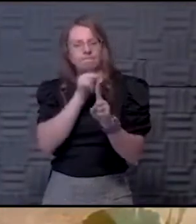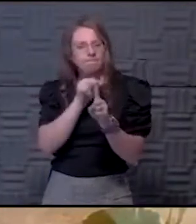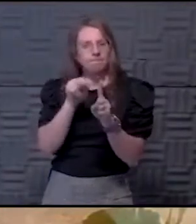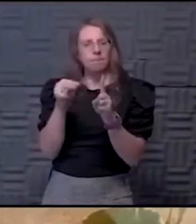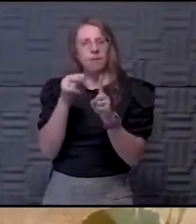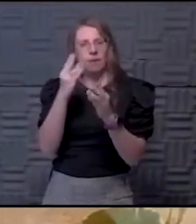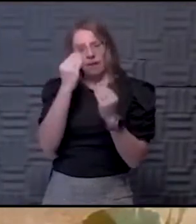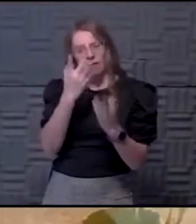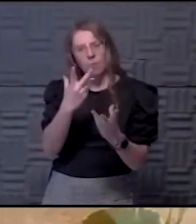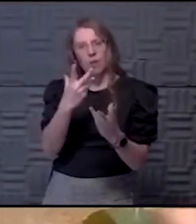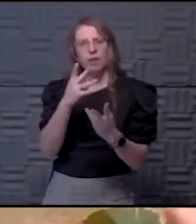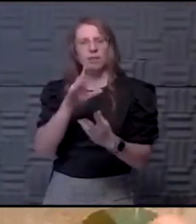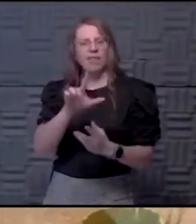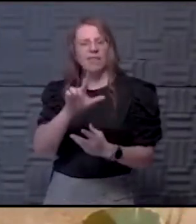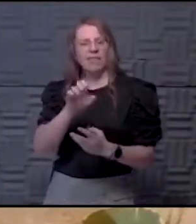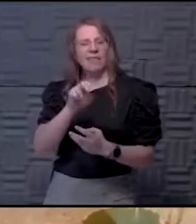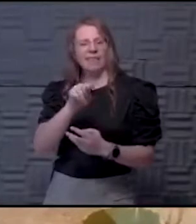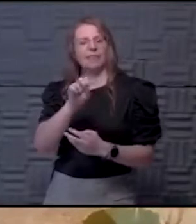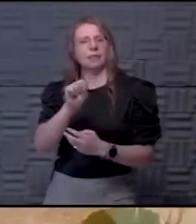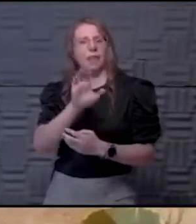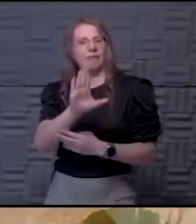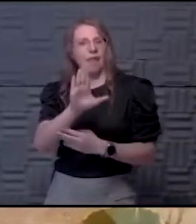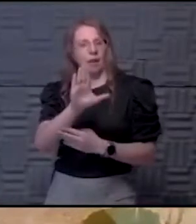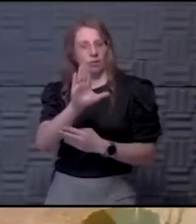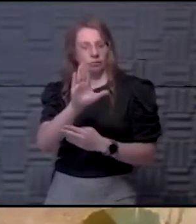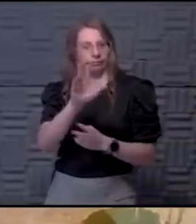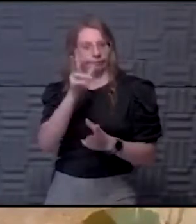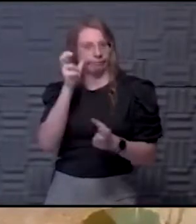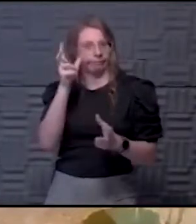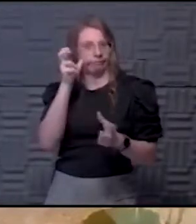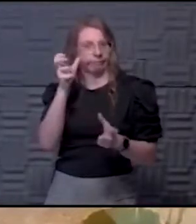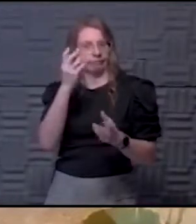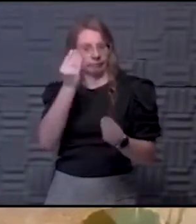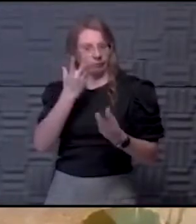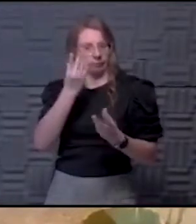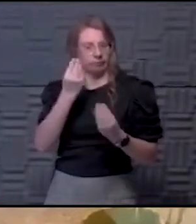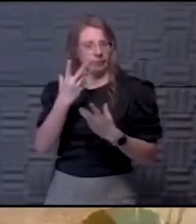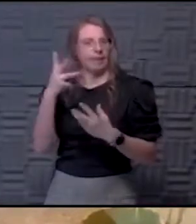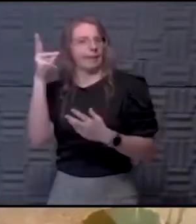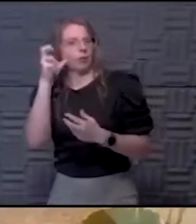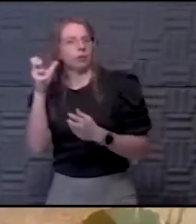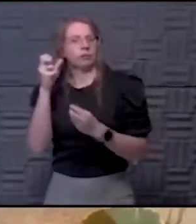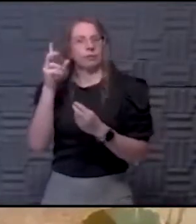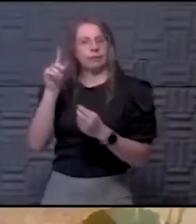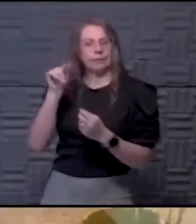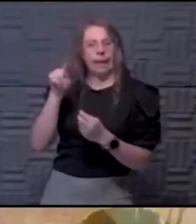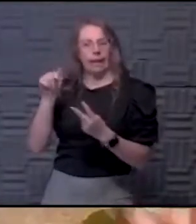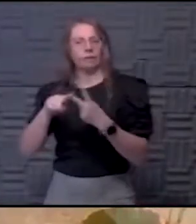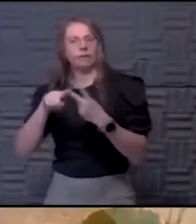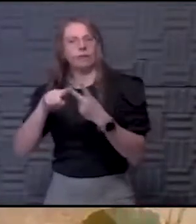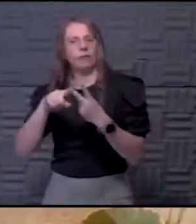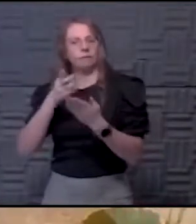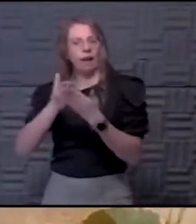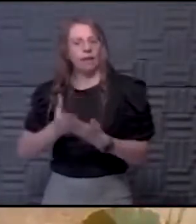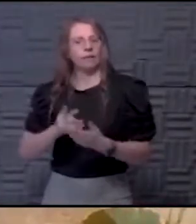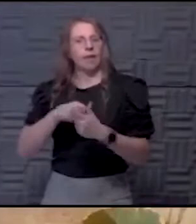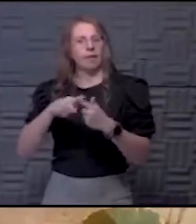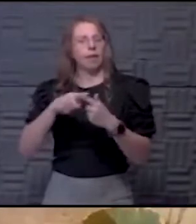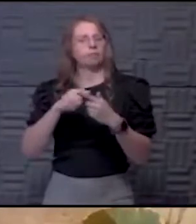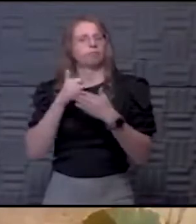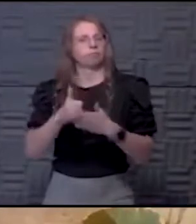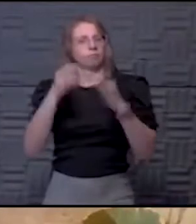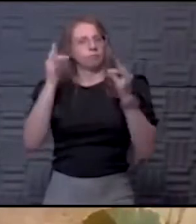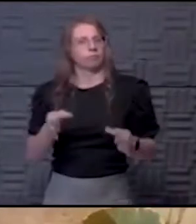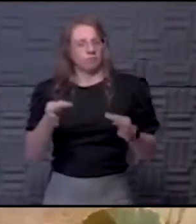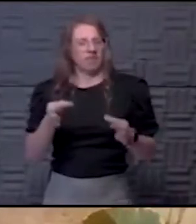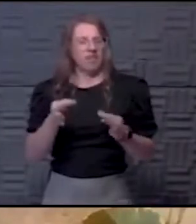that lens with which they take in information, hear data and facts, and then make decisions. So it's just kind of a simple way